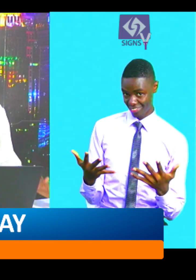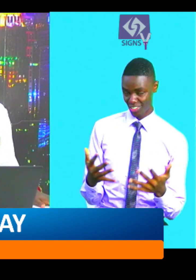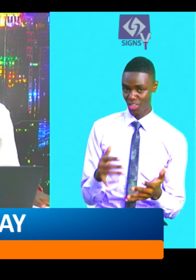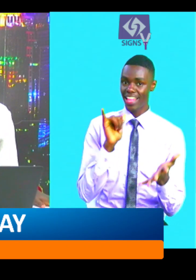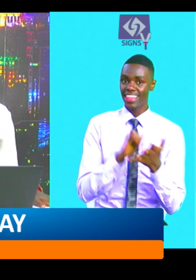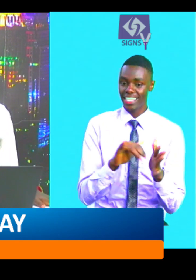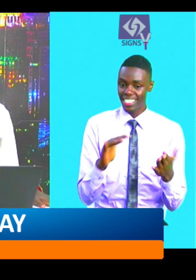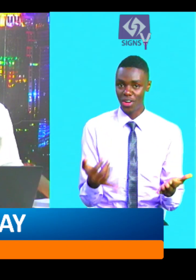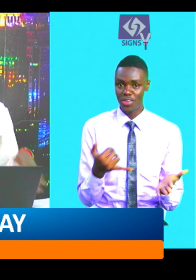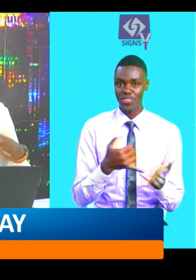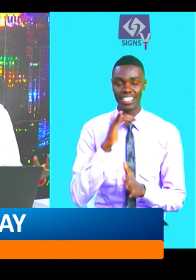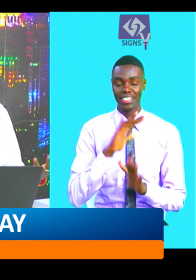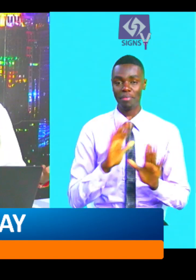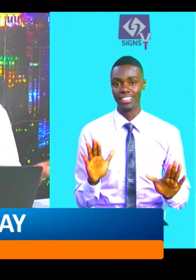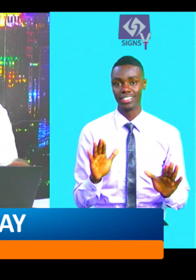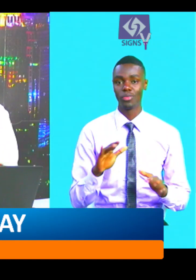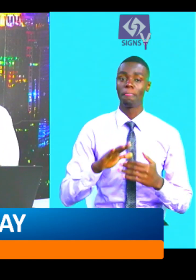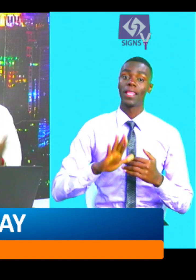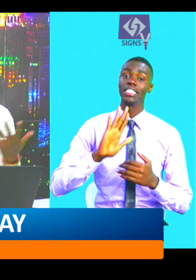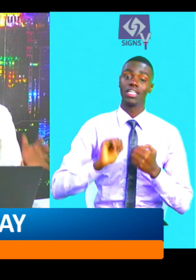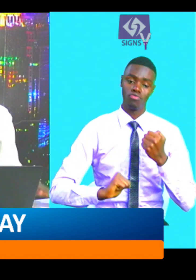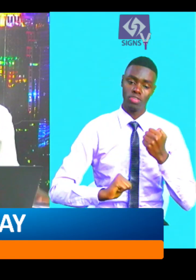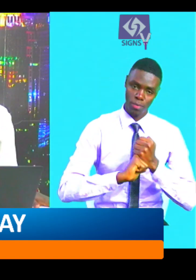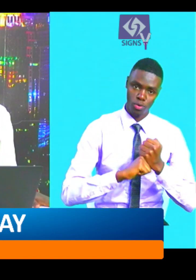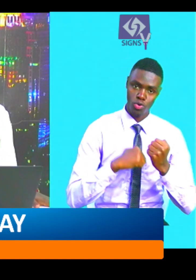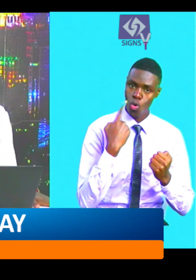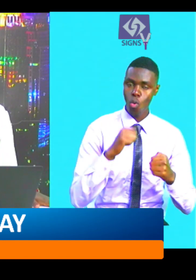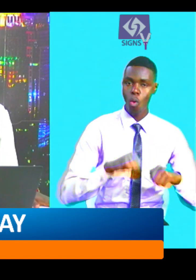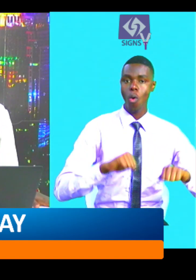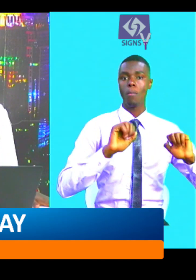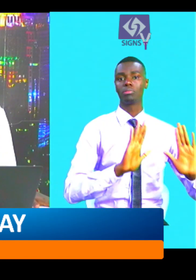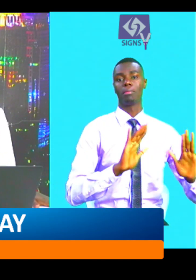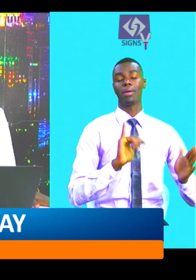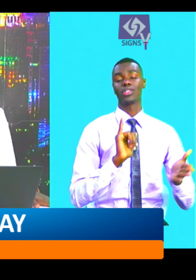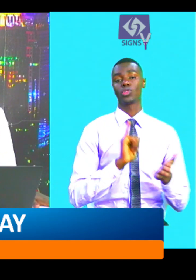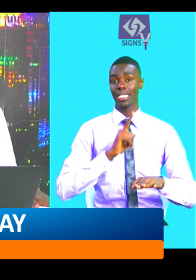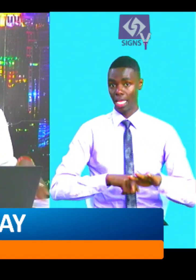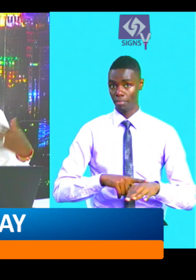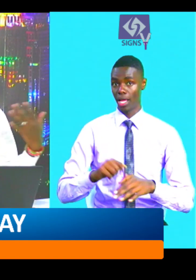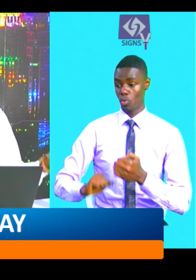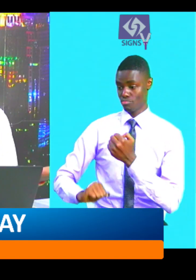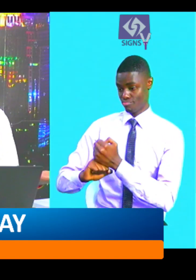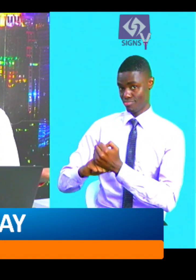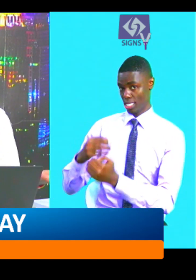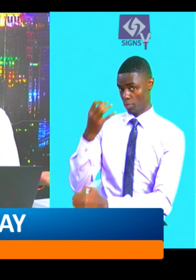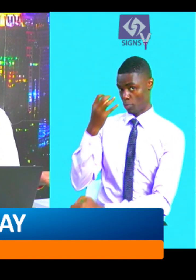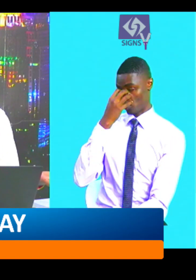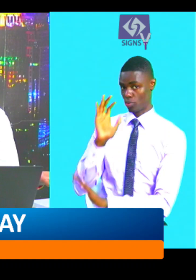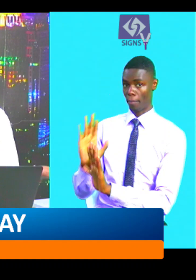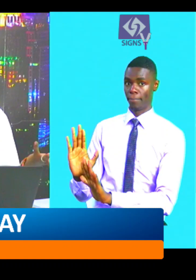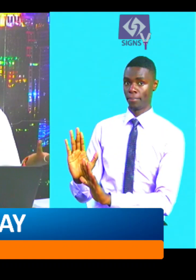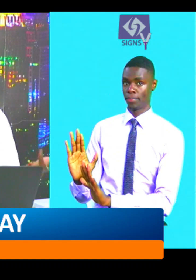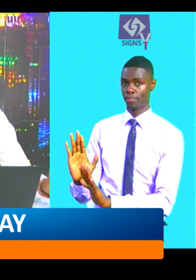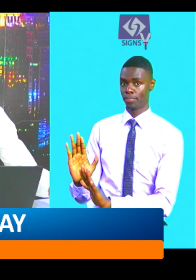president. I remember. But understand that even you, at this moment, your allegiance is to your employer. Yes.